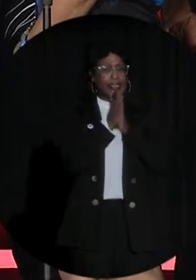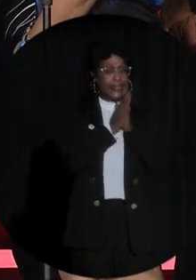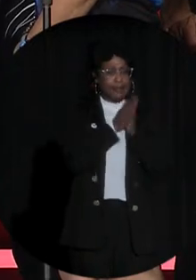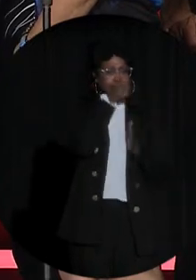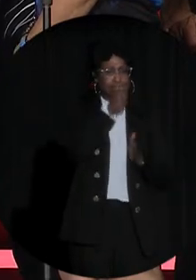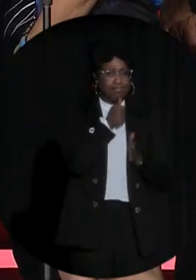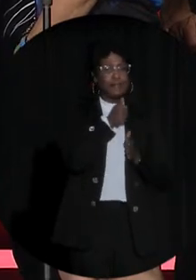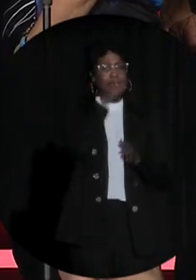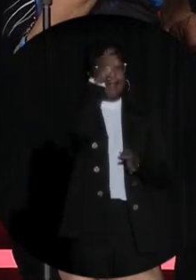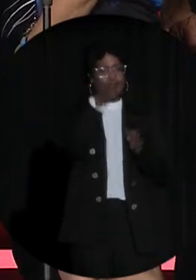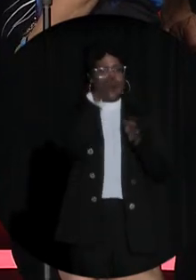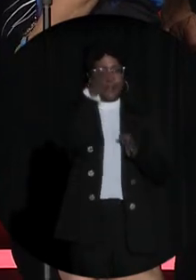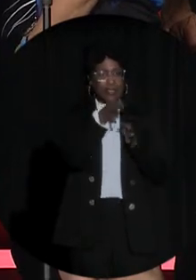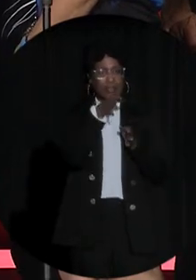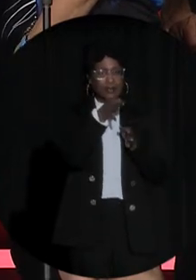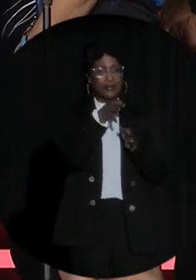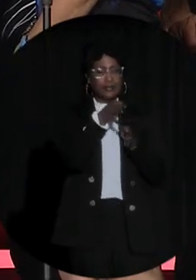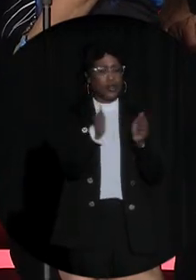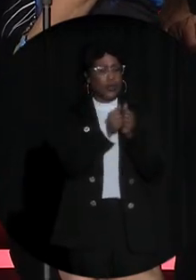diligently and faithfully,